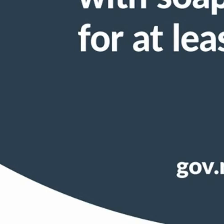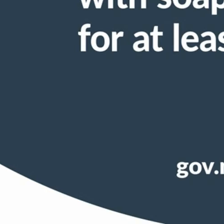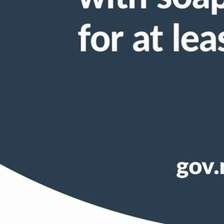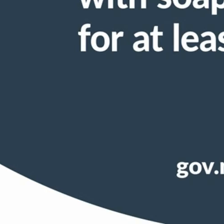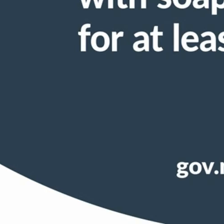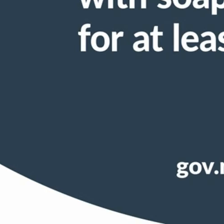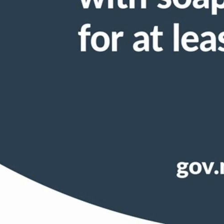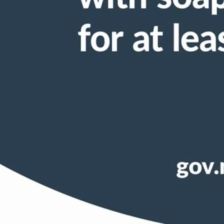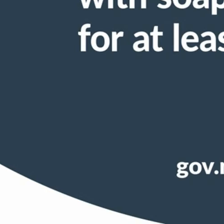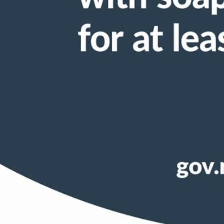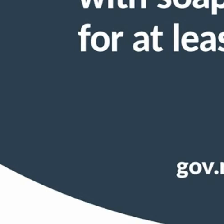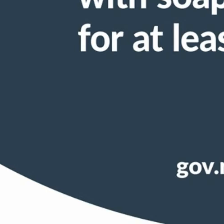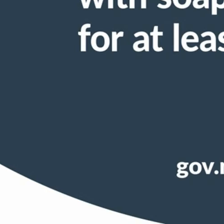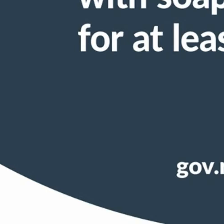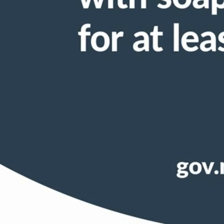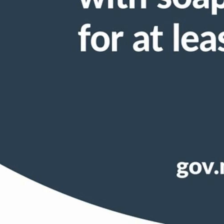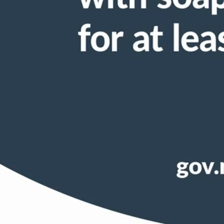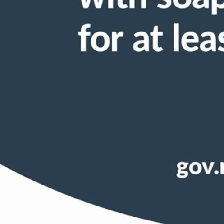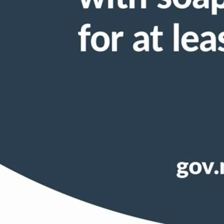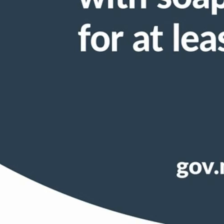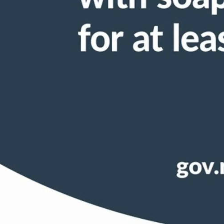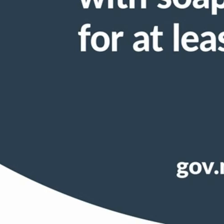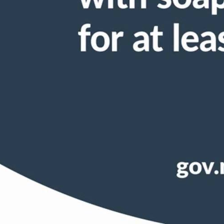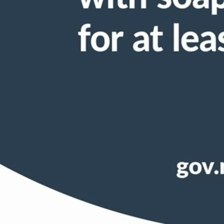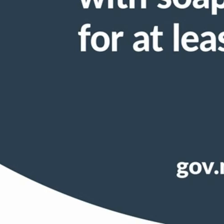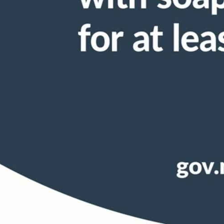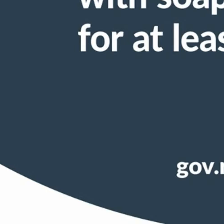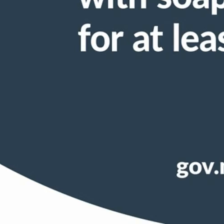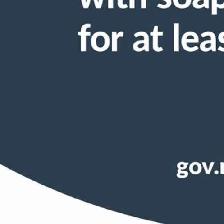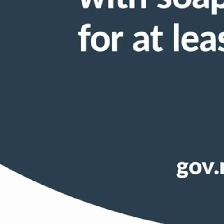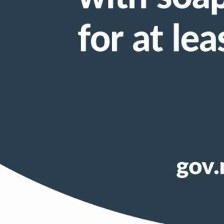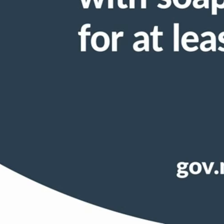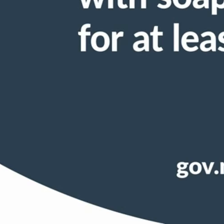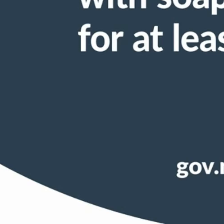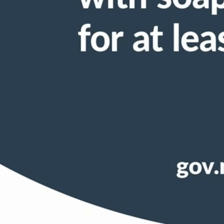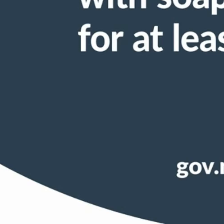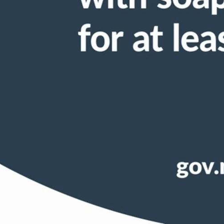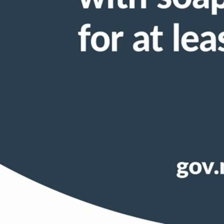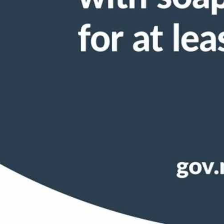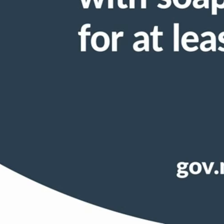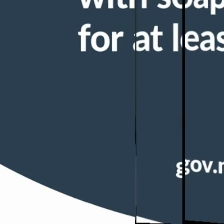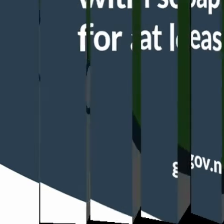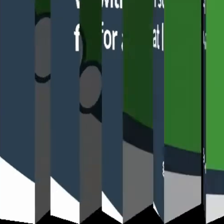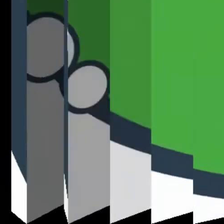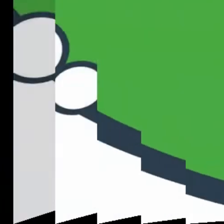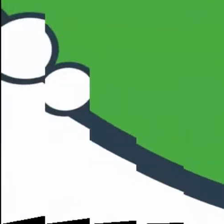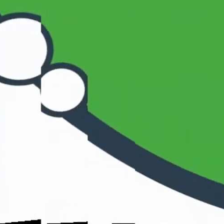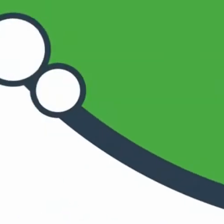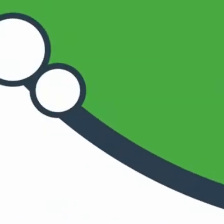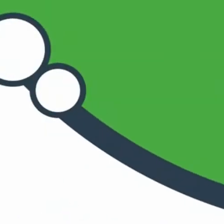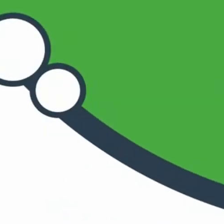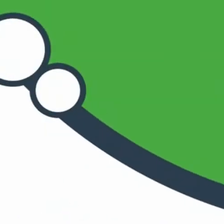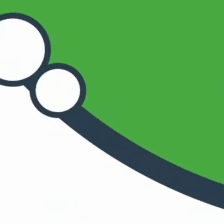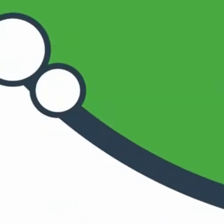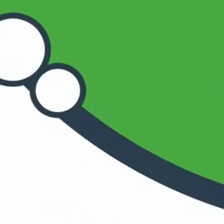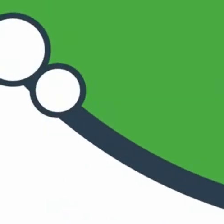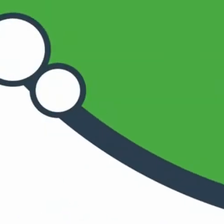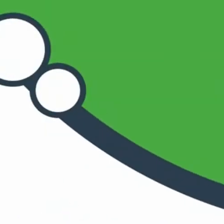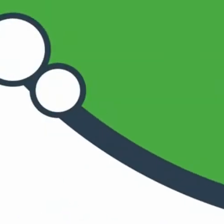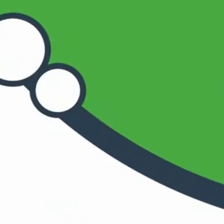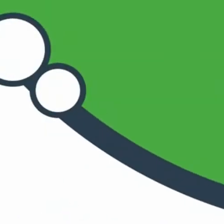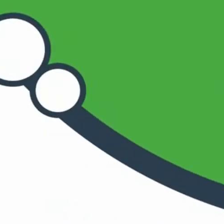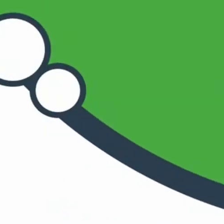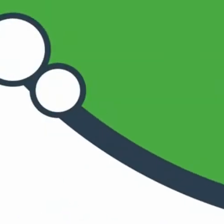Newfoundland and Labrador and across the country. My name is Kathy Dix-Payton, Media Relations Manager with the Department of Health and Community Services, and I will